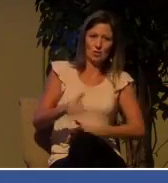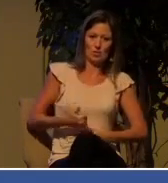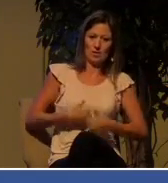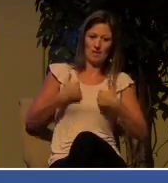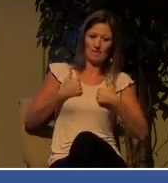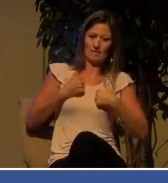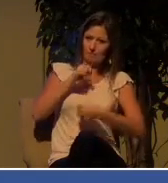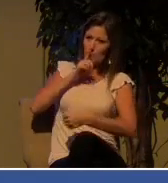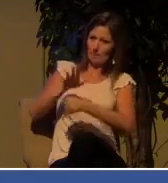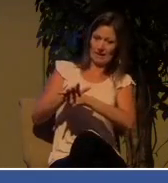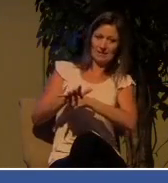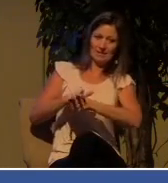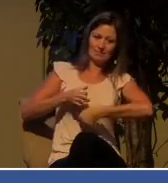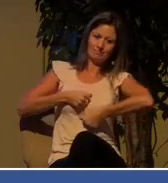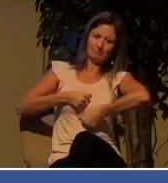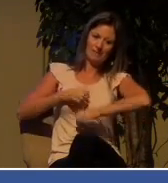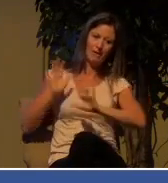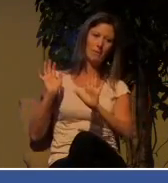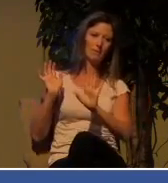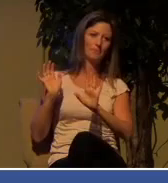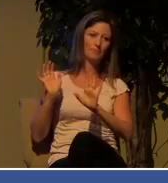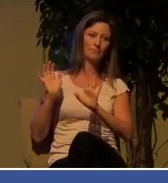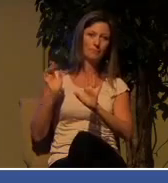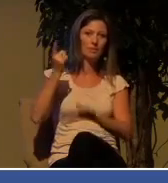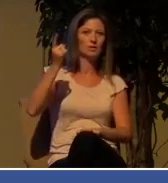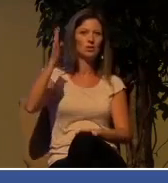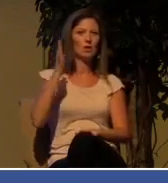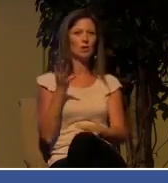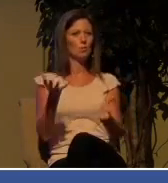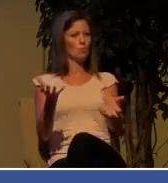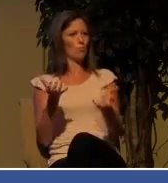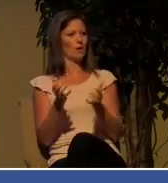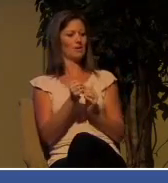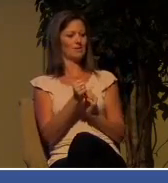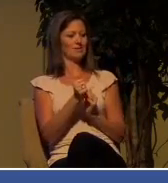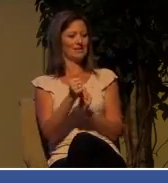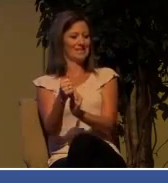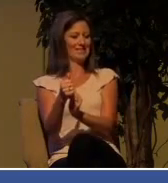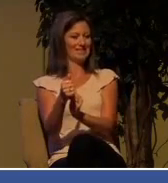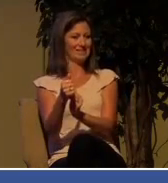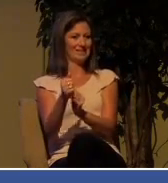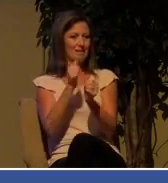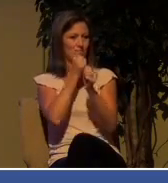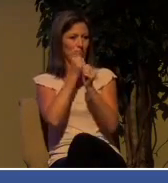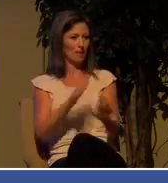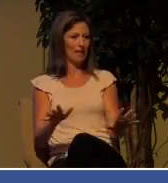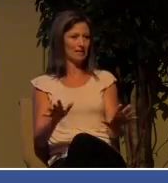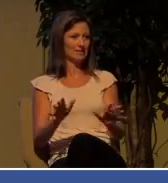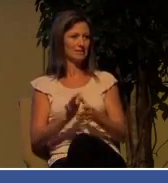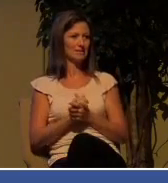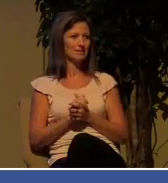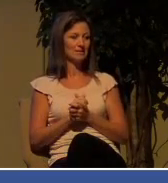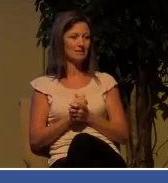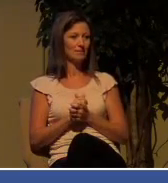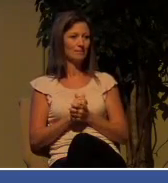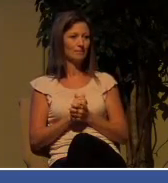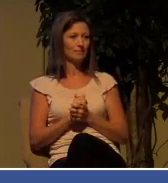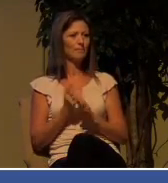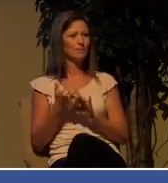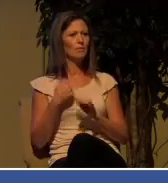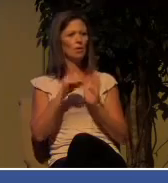talk to us. He wants to bless us. He wants to lead us. And the Old Testament was the case of being led into the promised